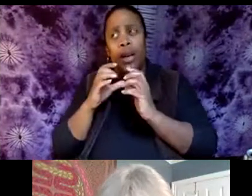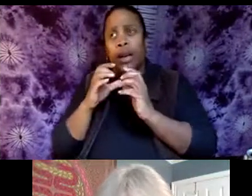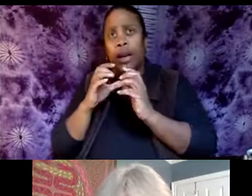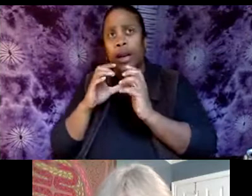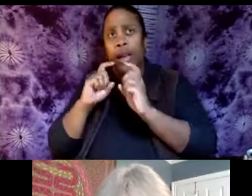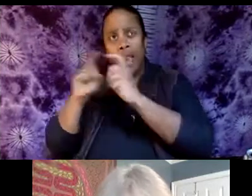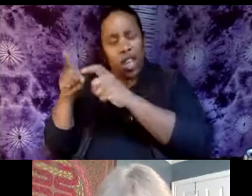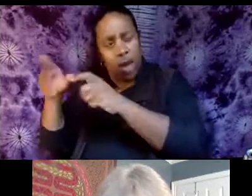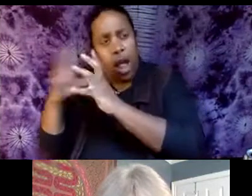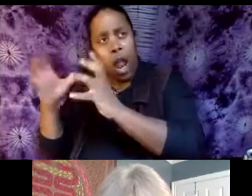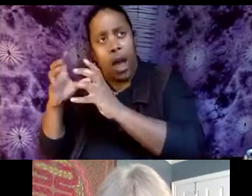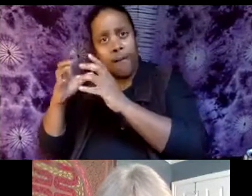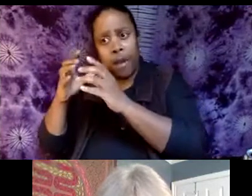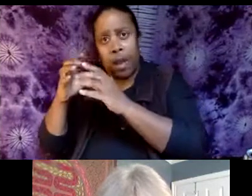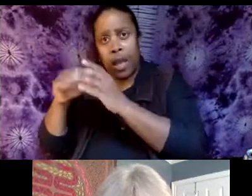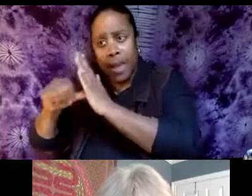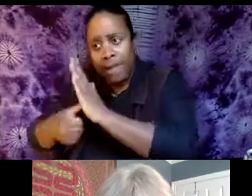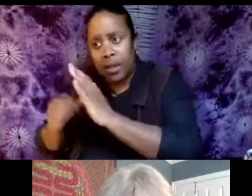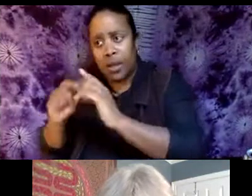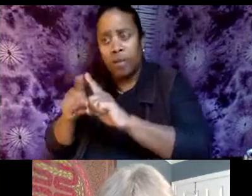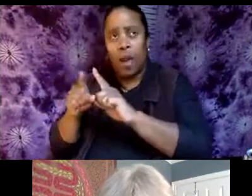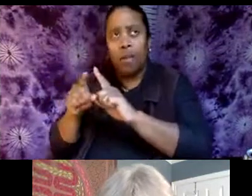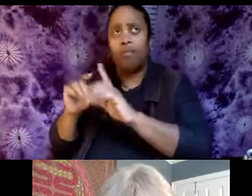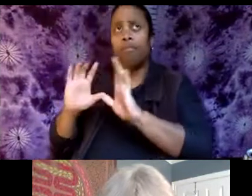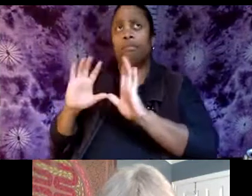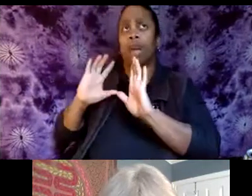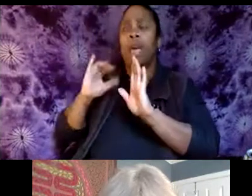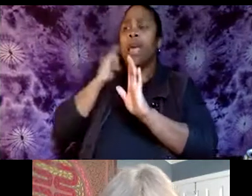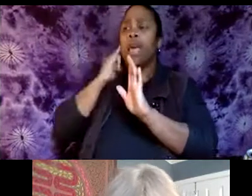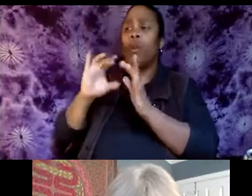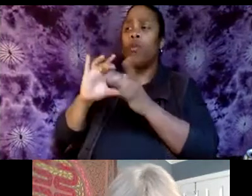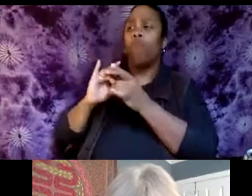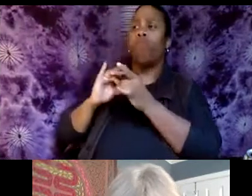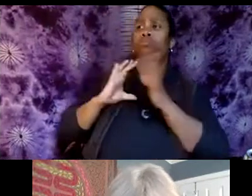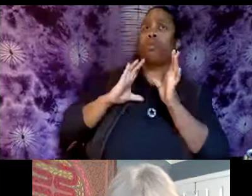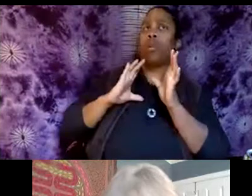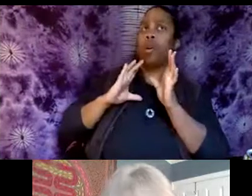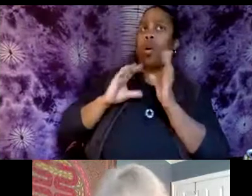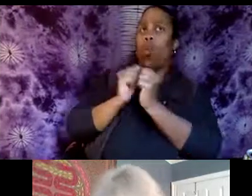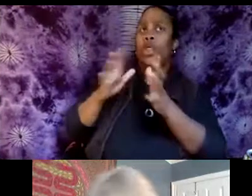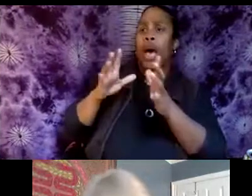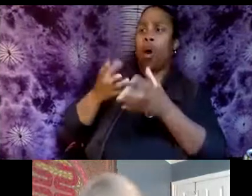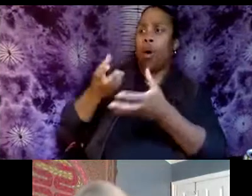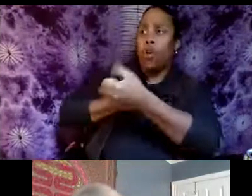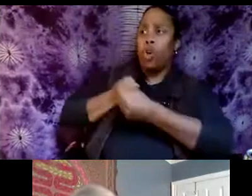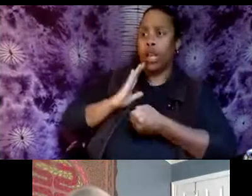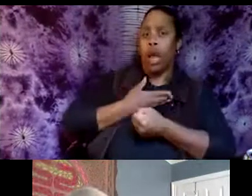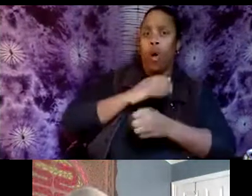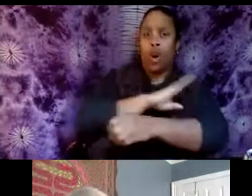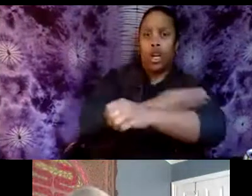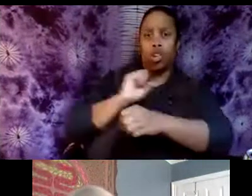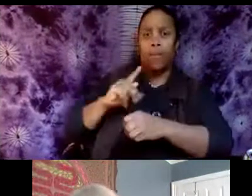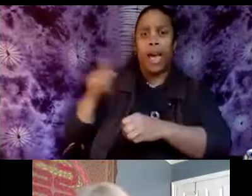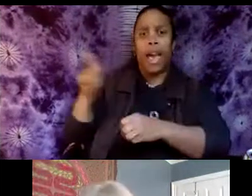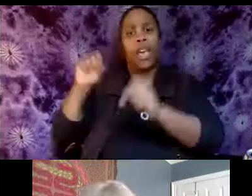mentally, that's when the other person will feel that disconnect. We have to pull our energy back, because if we keep our energy there, even